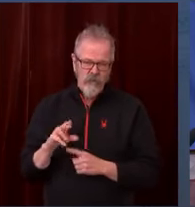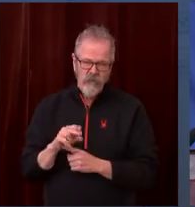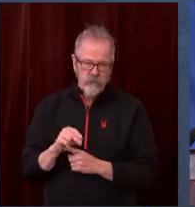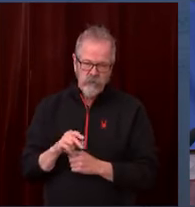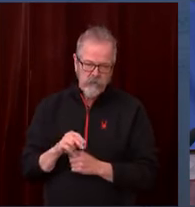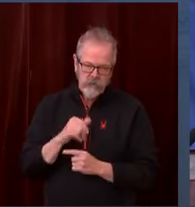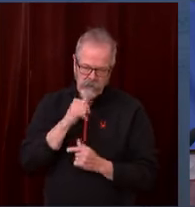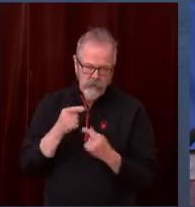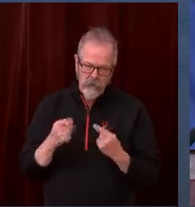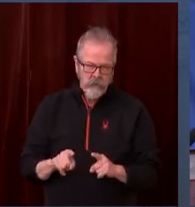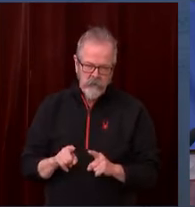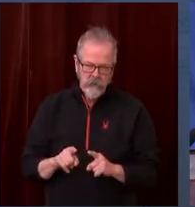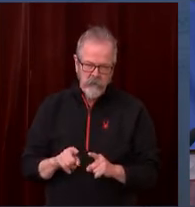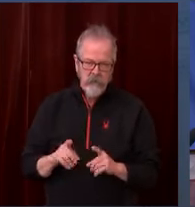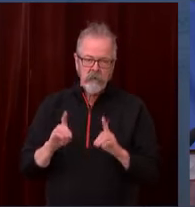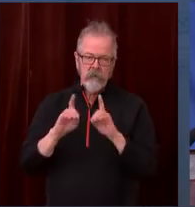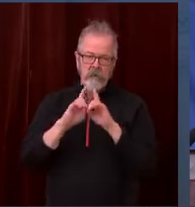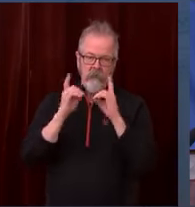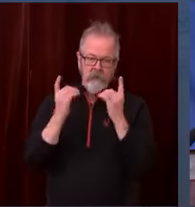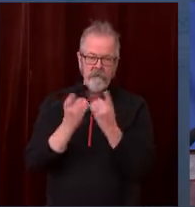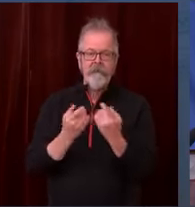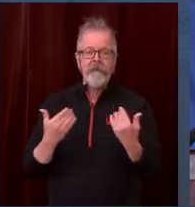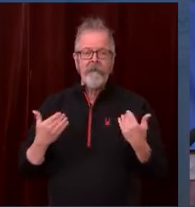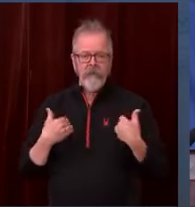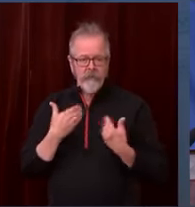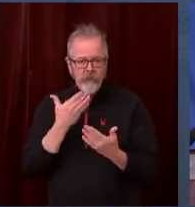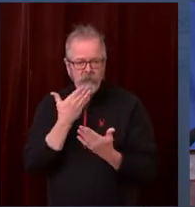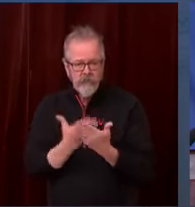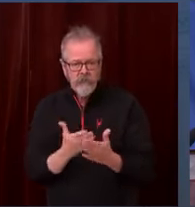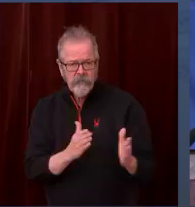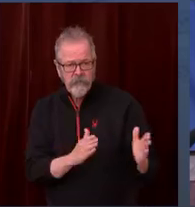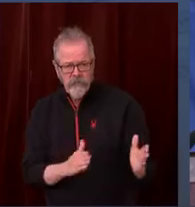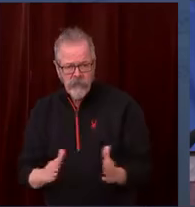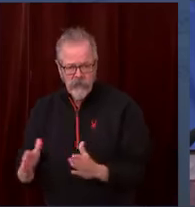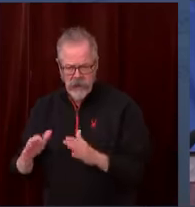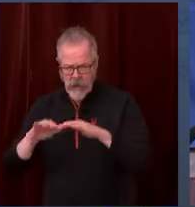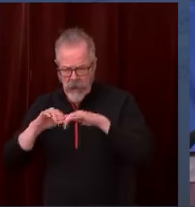COVID. And I'm sure you can understand that that is a real challenge